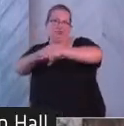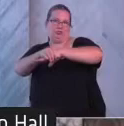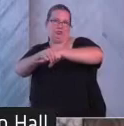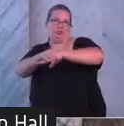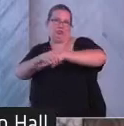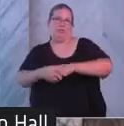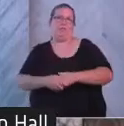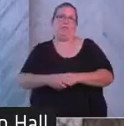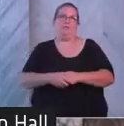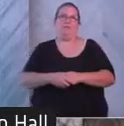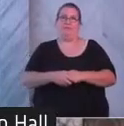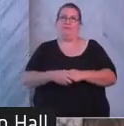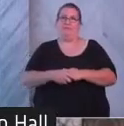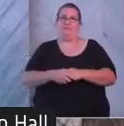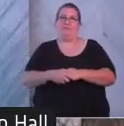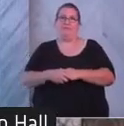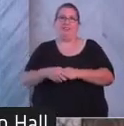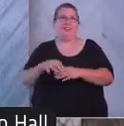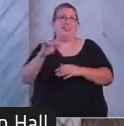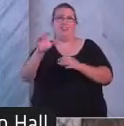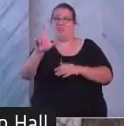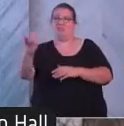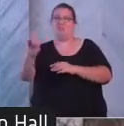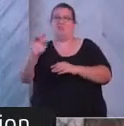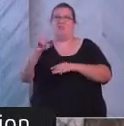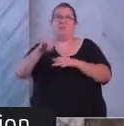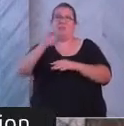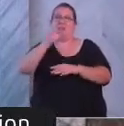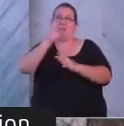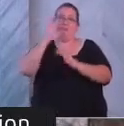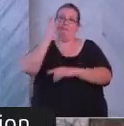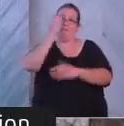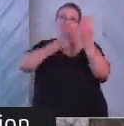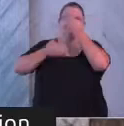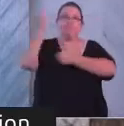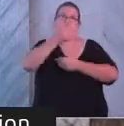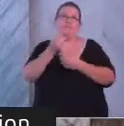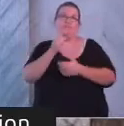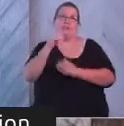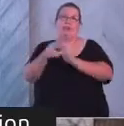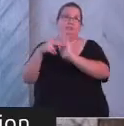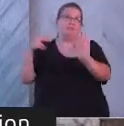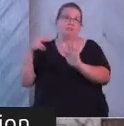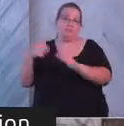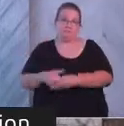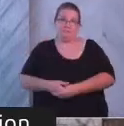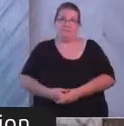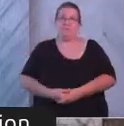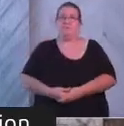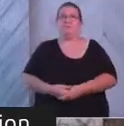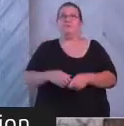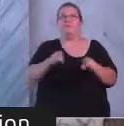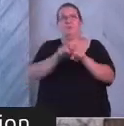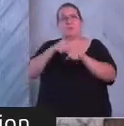these can go undiagnosed. What we need to do also is to develop